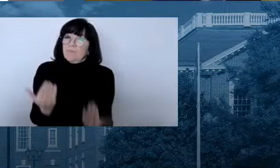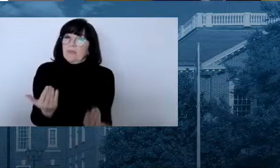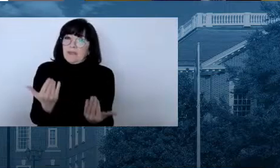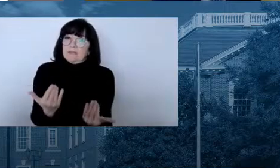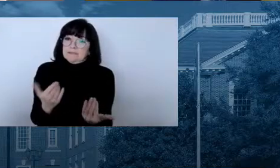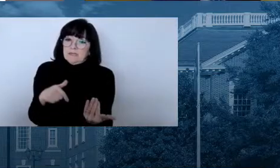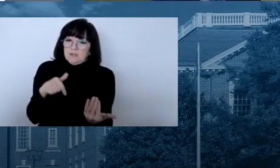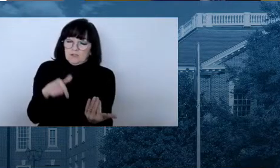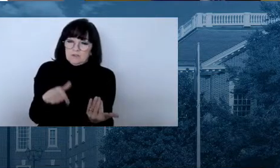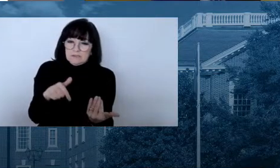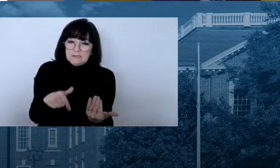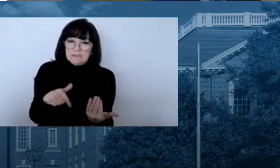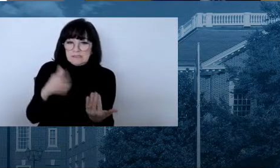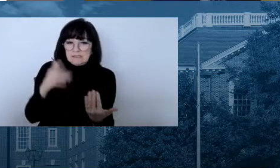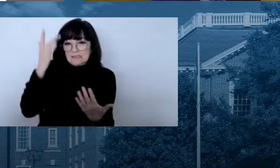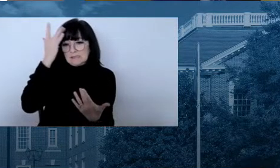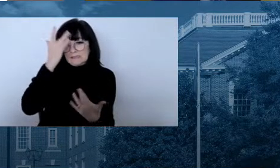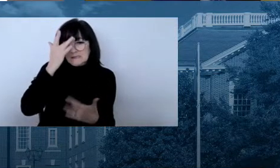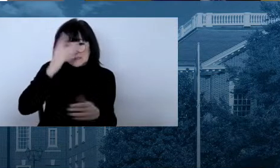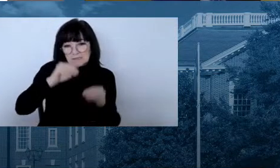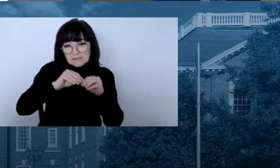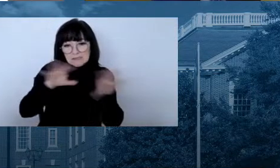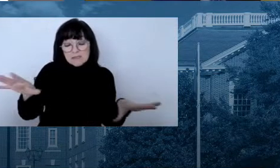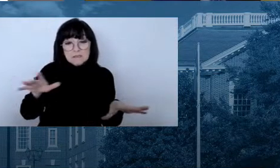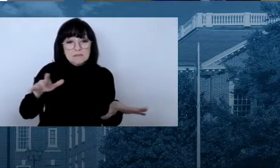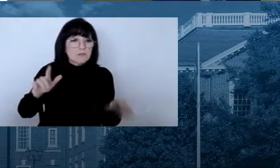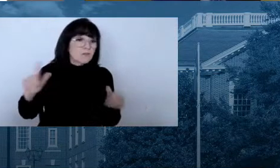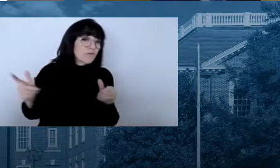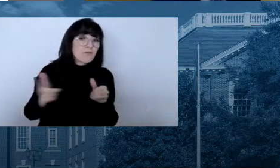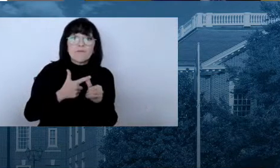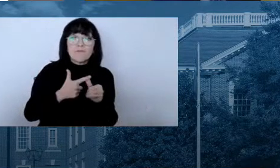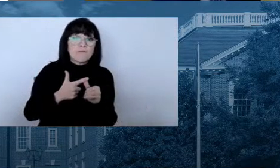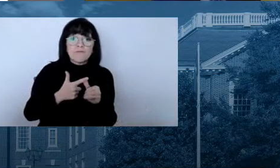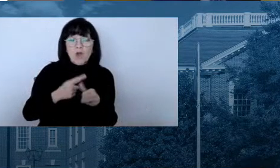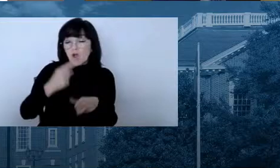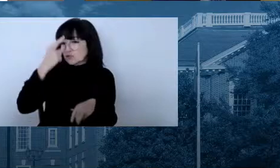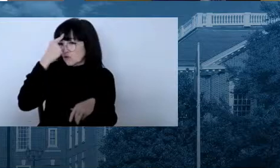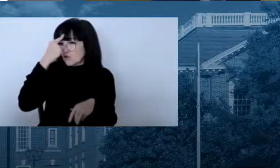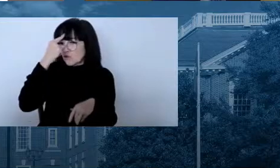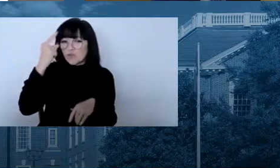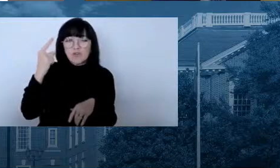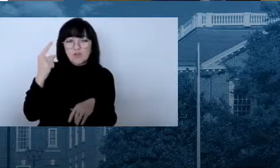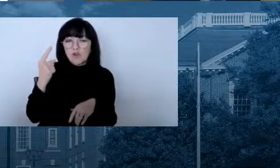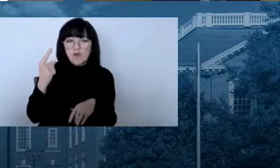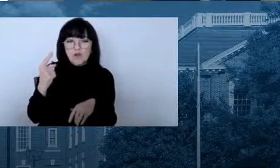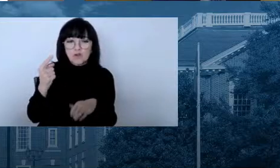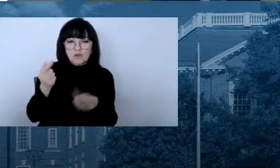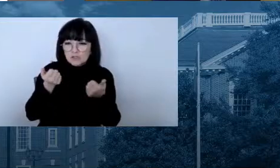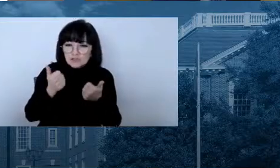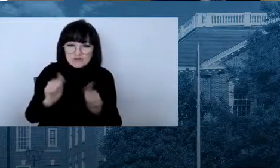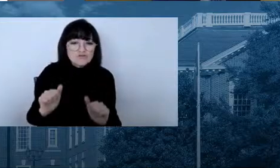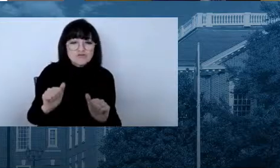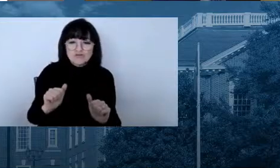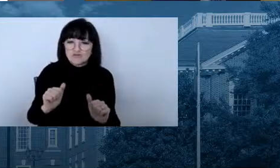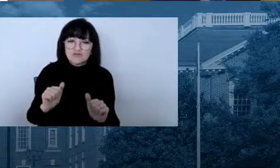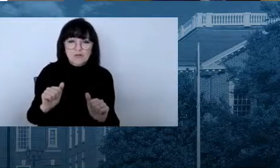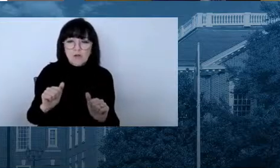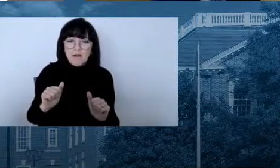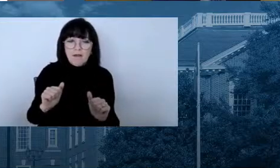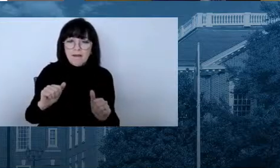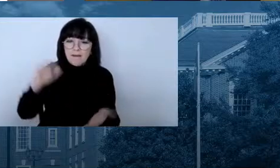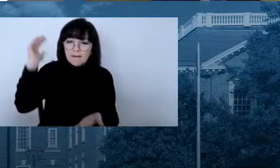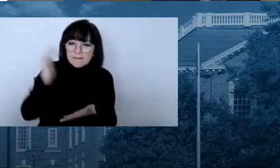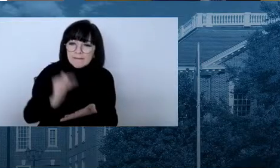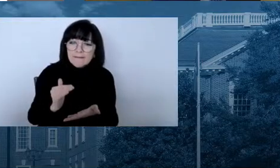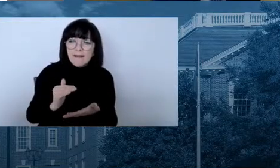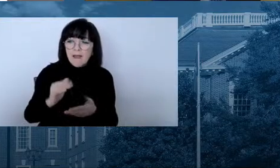think when this initially started, we thought, let's, really try to stamp it out. And especially 2 years in, we know more about